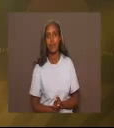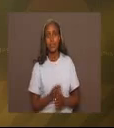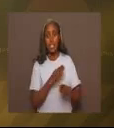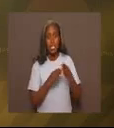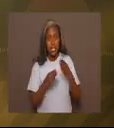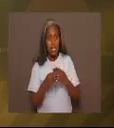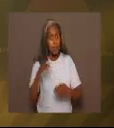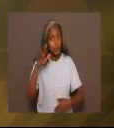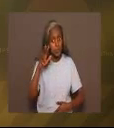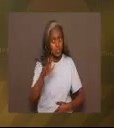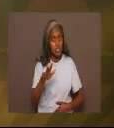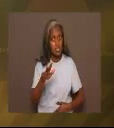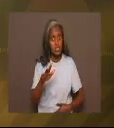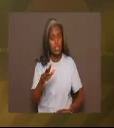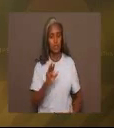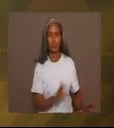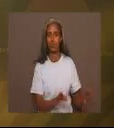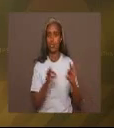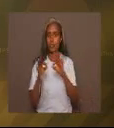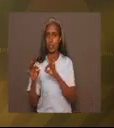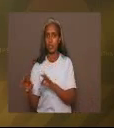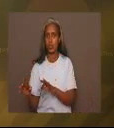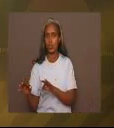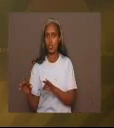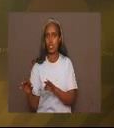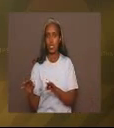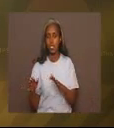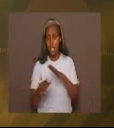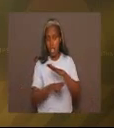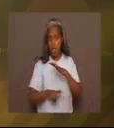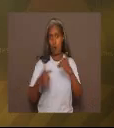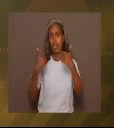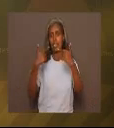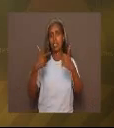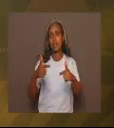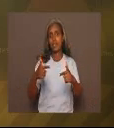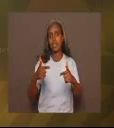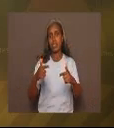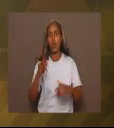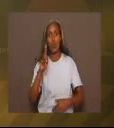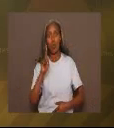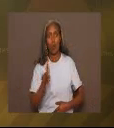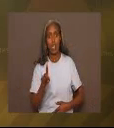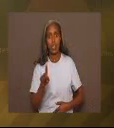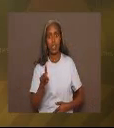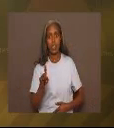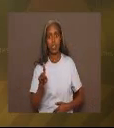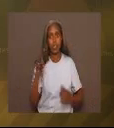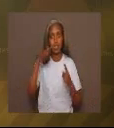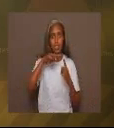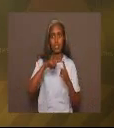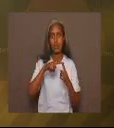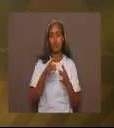Step 3 is to substitute the lower limit 1 into